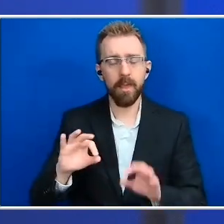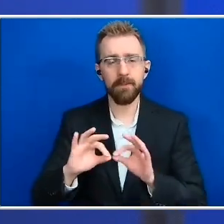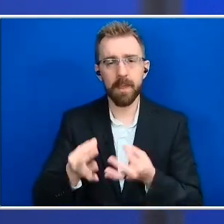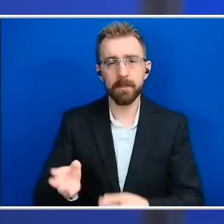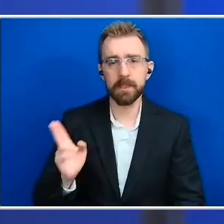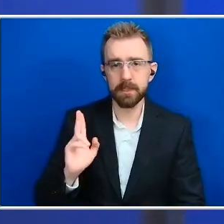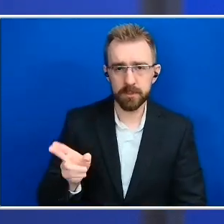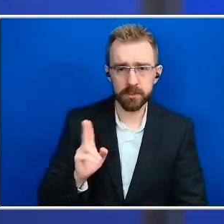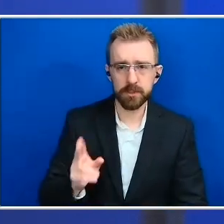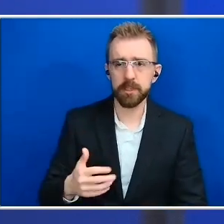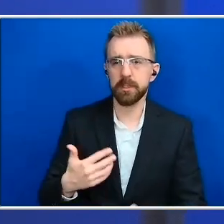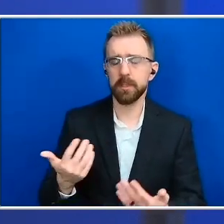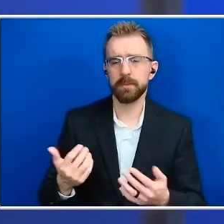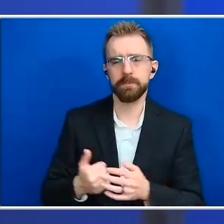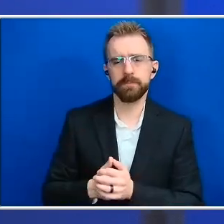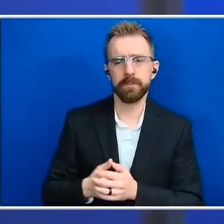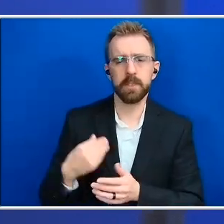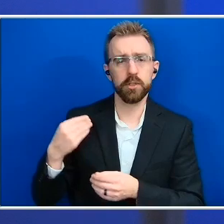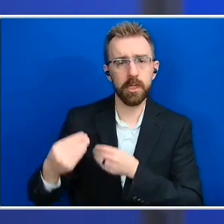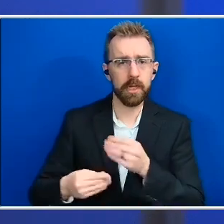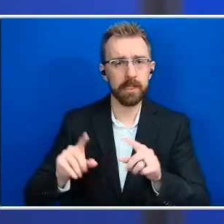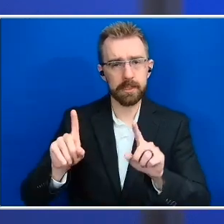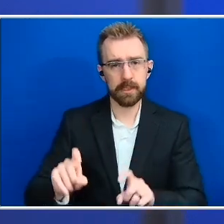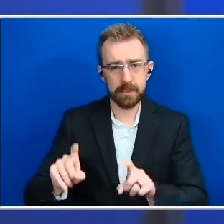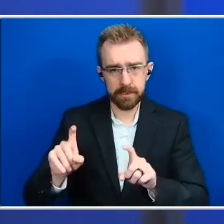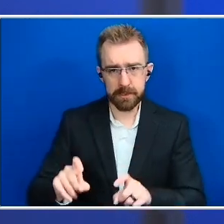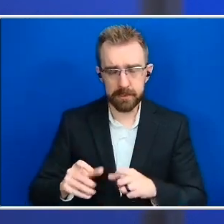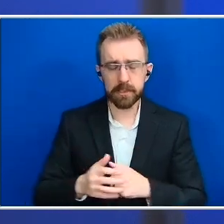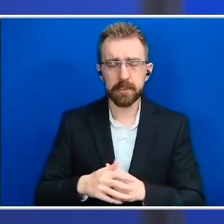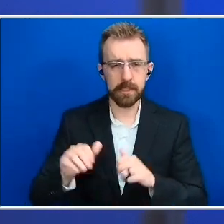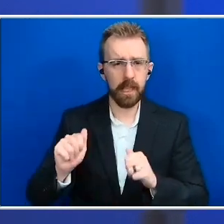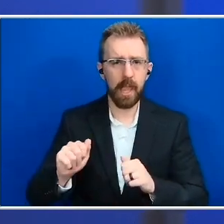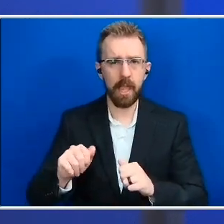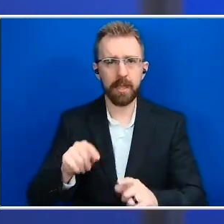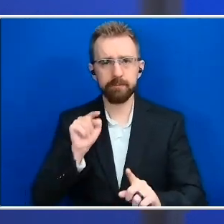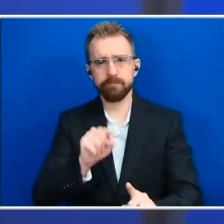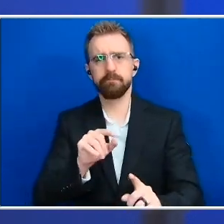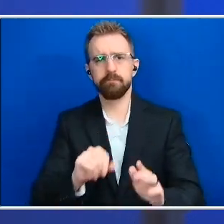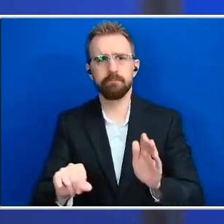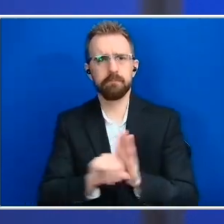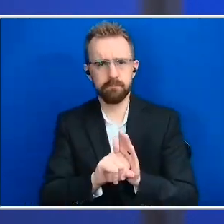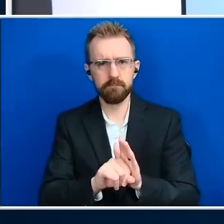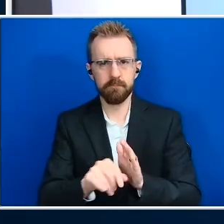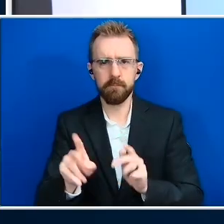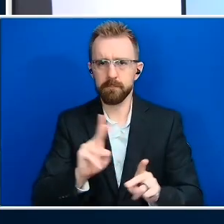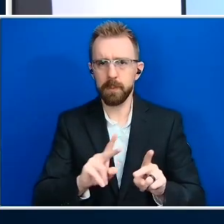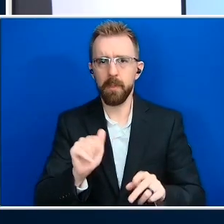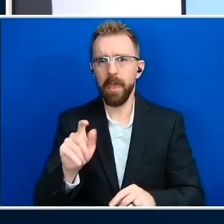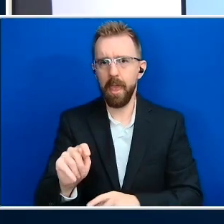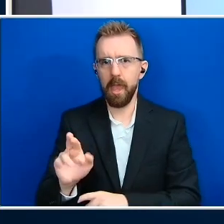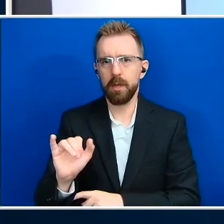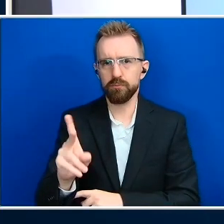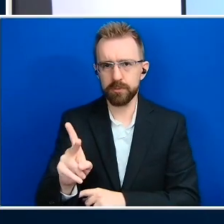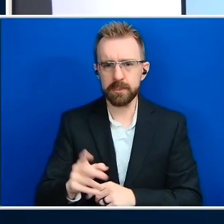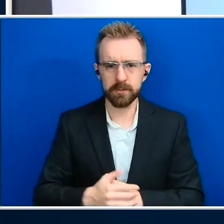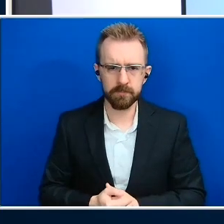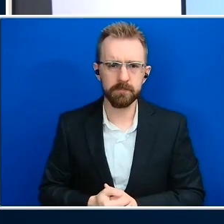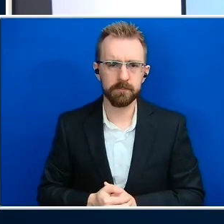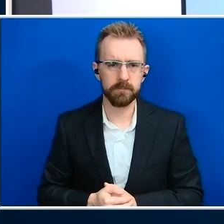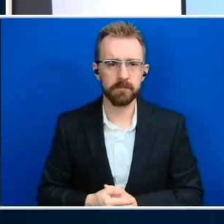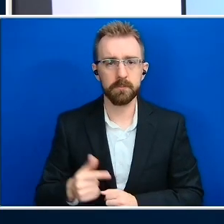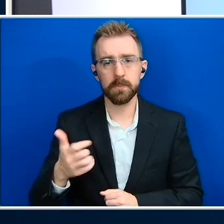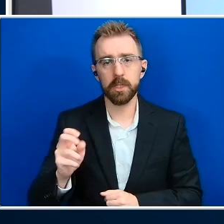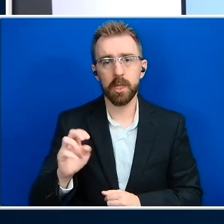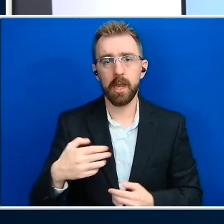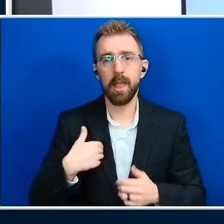the genetic testing can identify the people at risk. Jean has a follow-up question, and